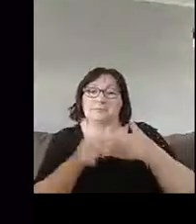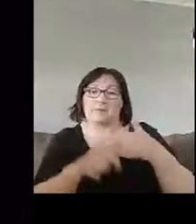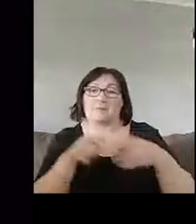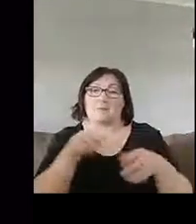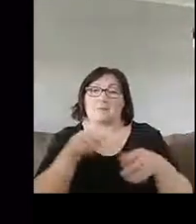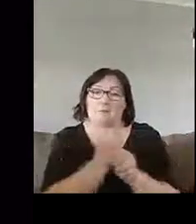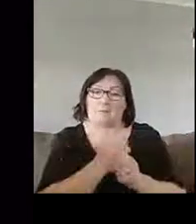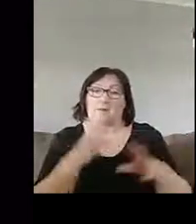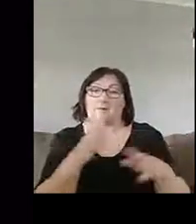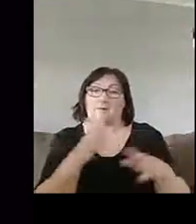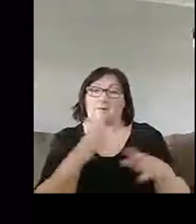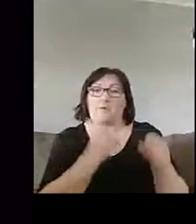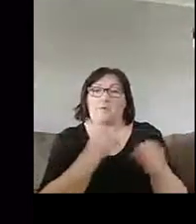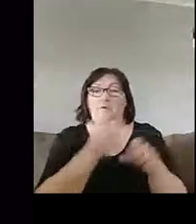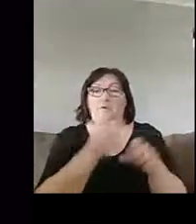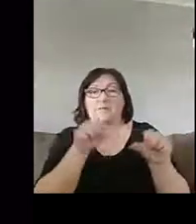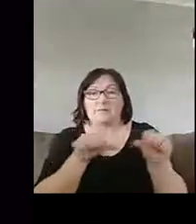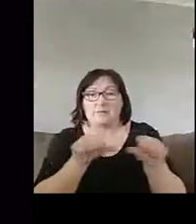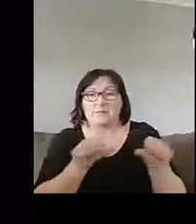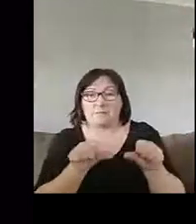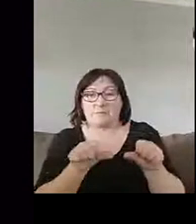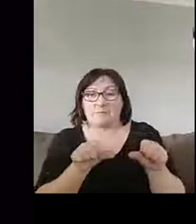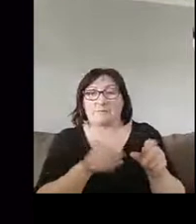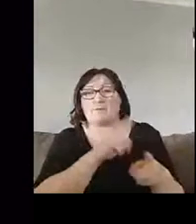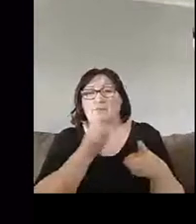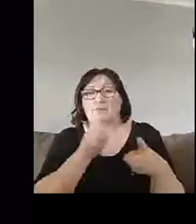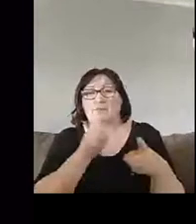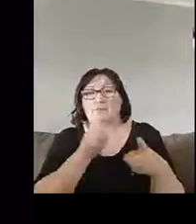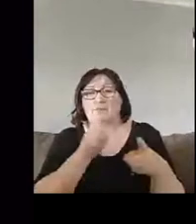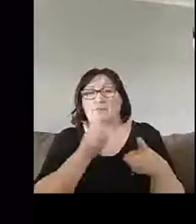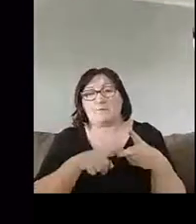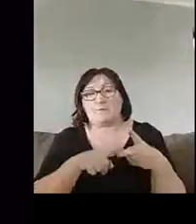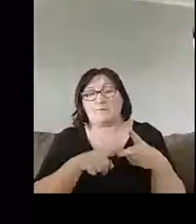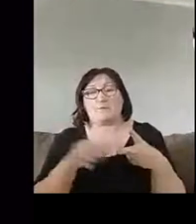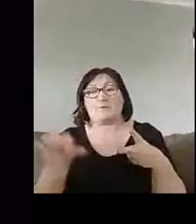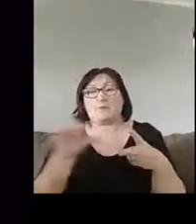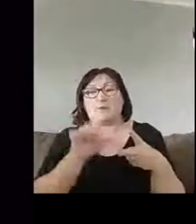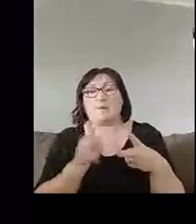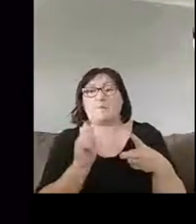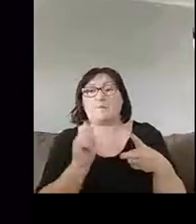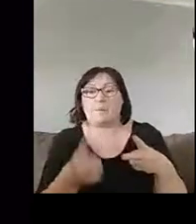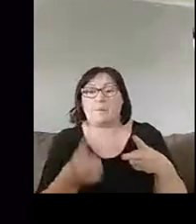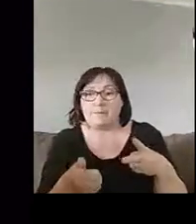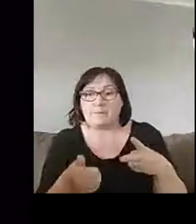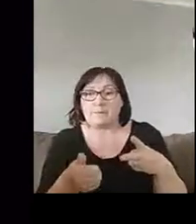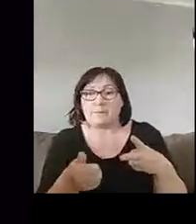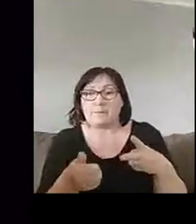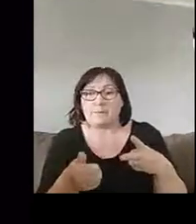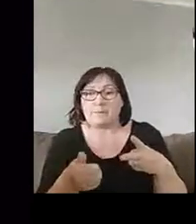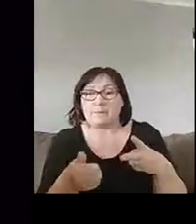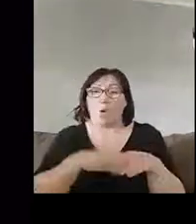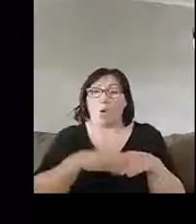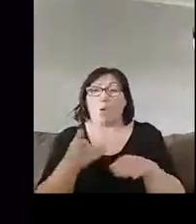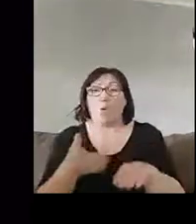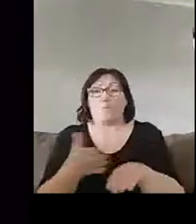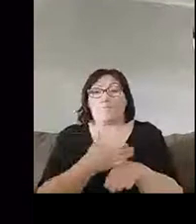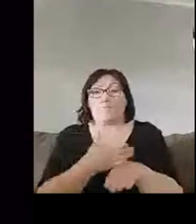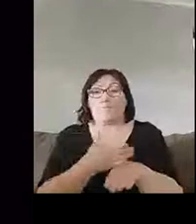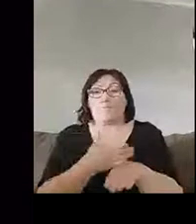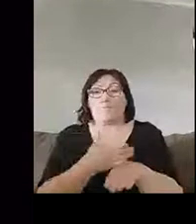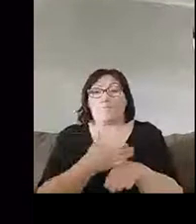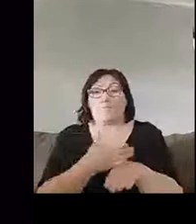The second return and payment will be on or before the last day of the year of